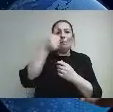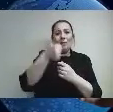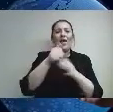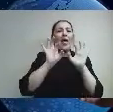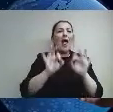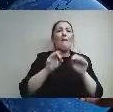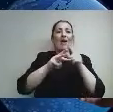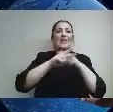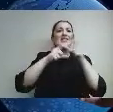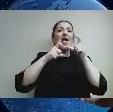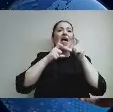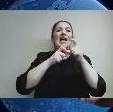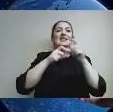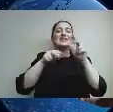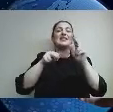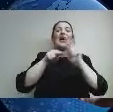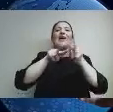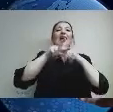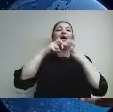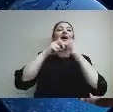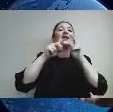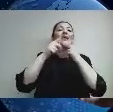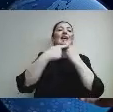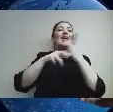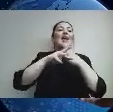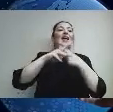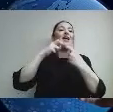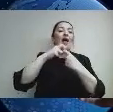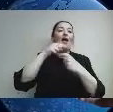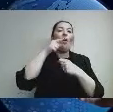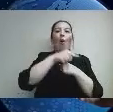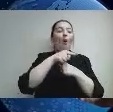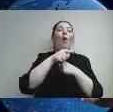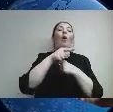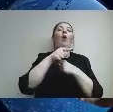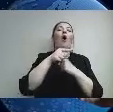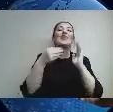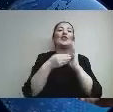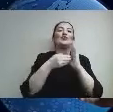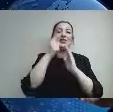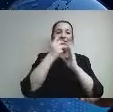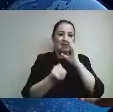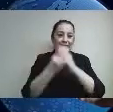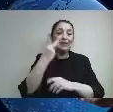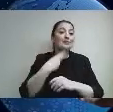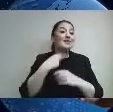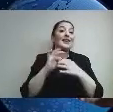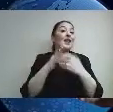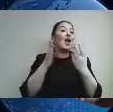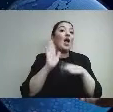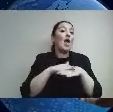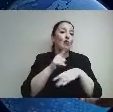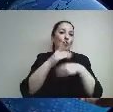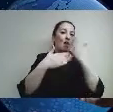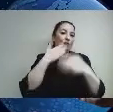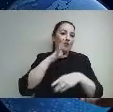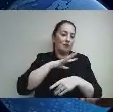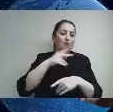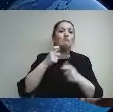employment office. What do we do? Well, just like Matt, I didn't know that it was a sort of social entrepreneurship back